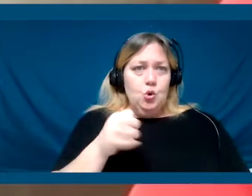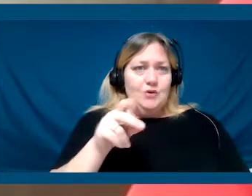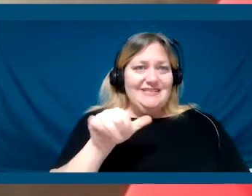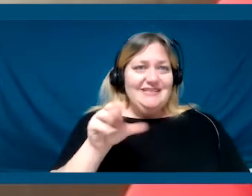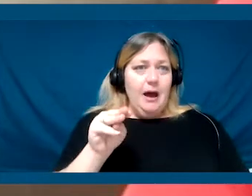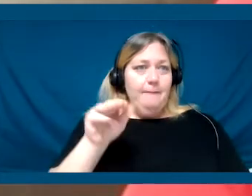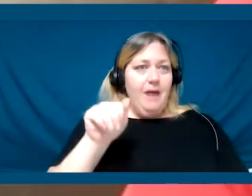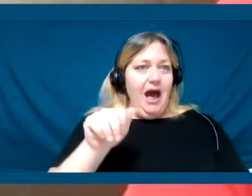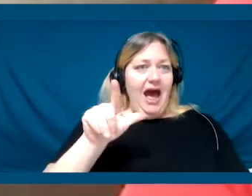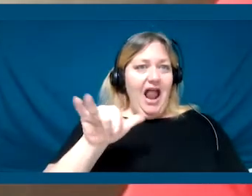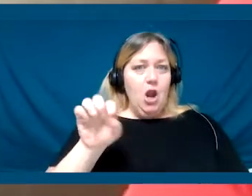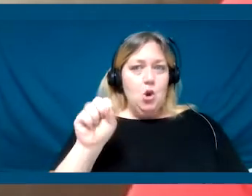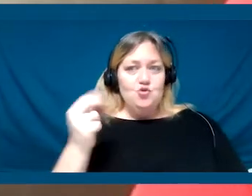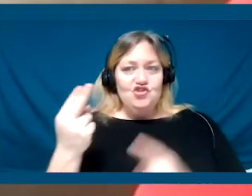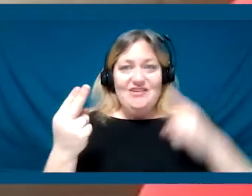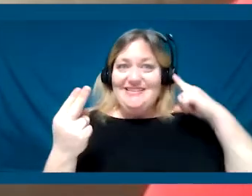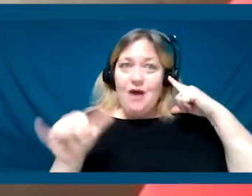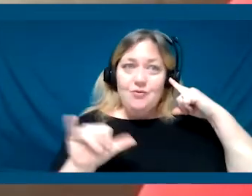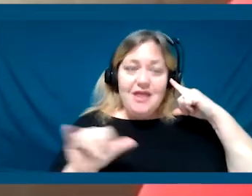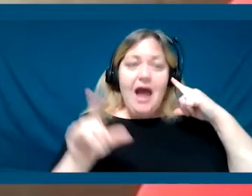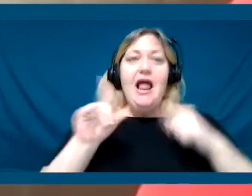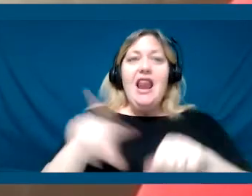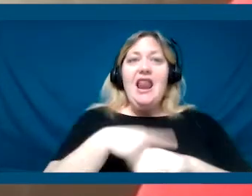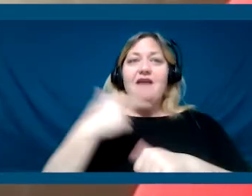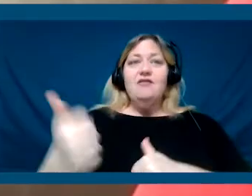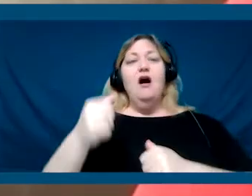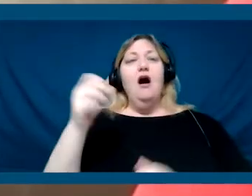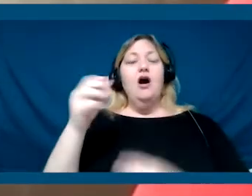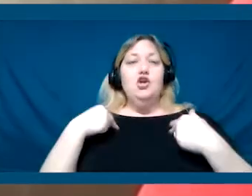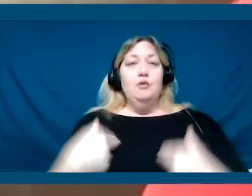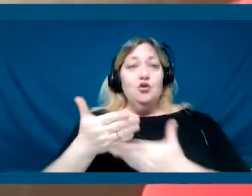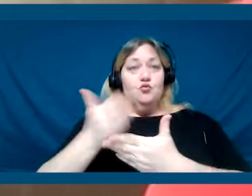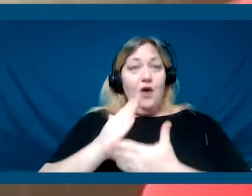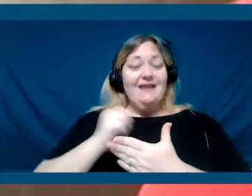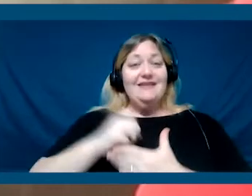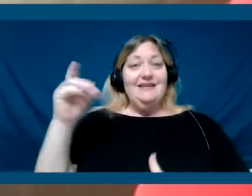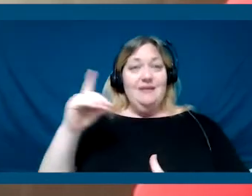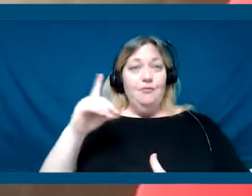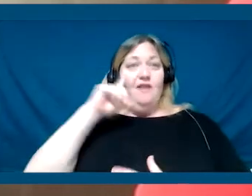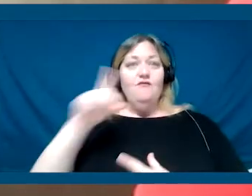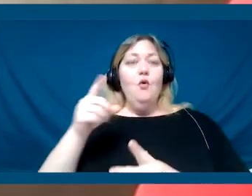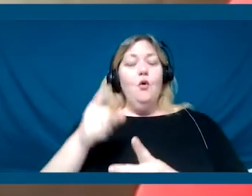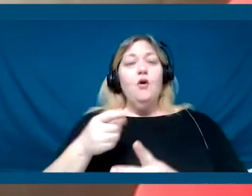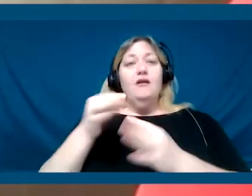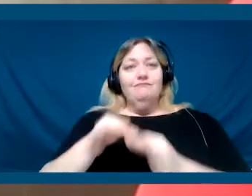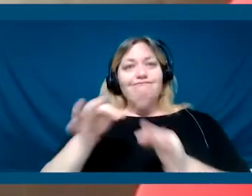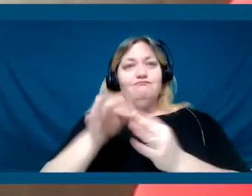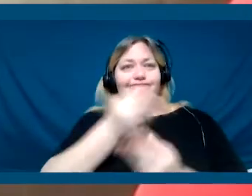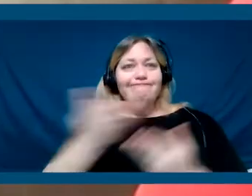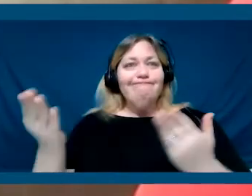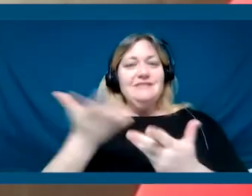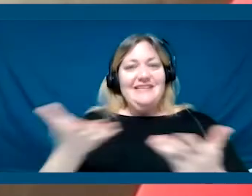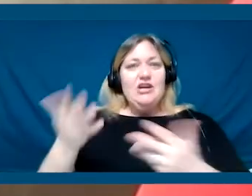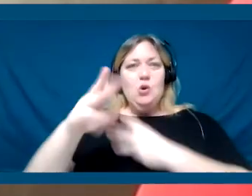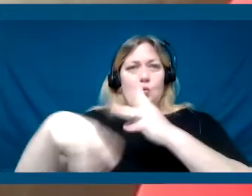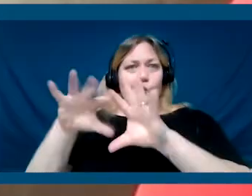a lifelong human rights and democratic activist for causes here and abroad. Currently, he's the executive director